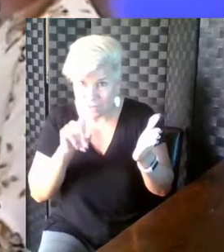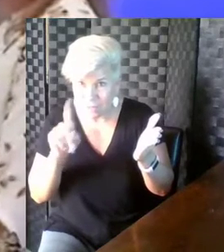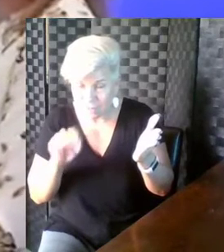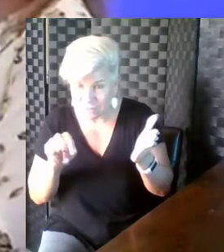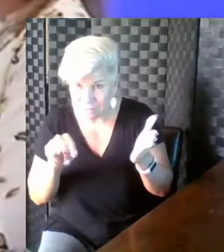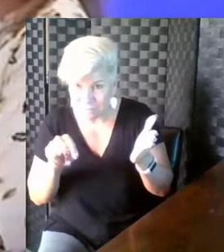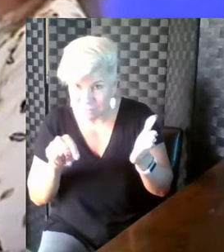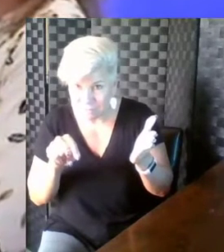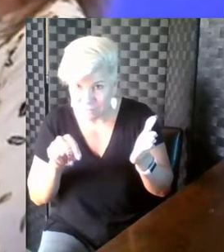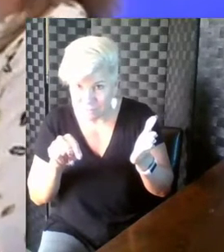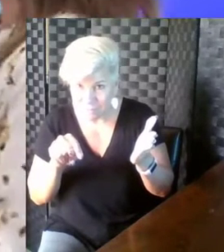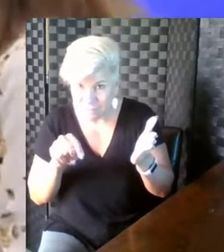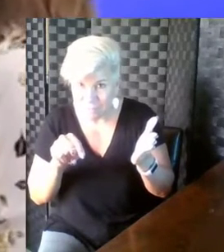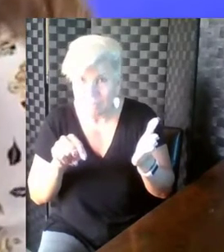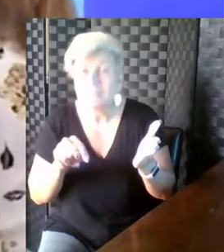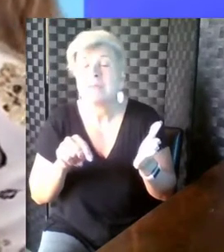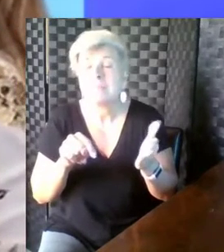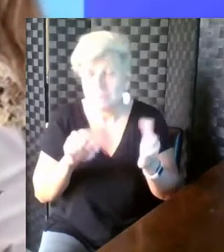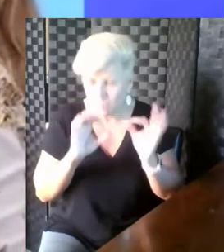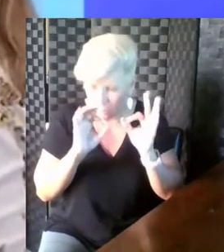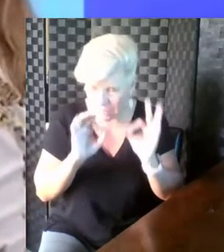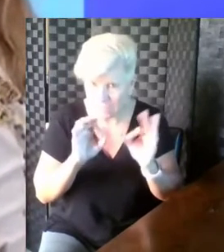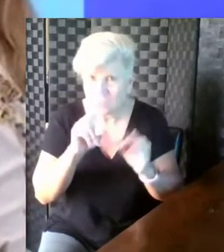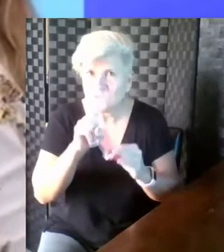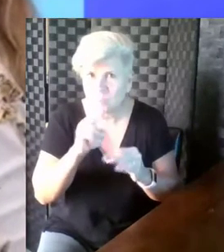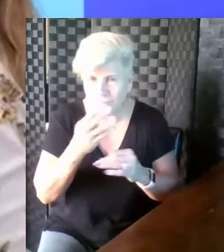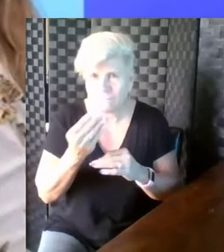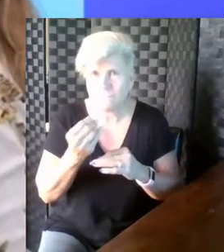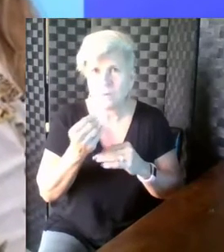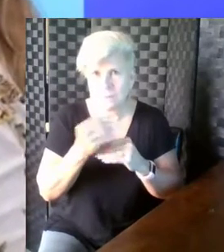find my unknown number? Exactly,